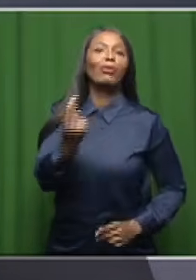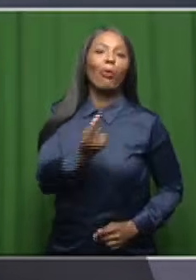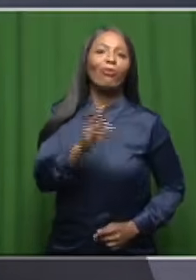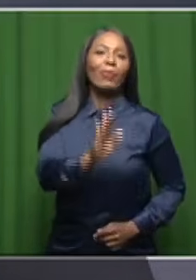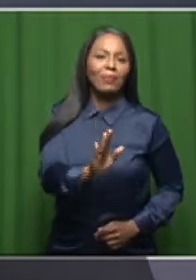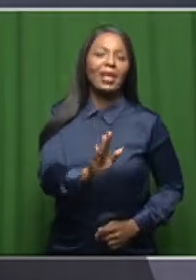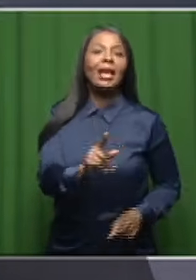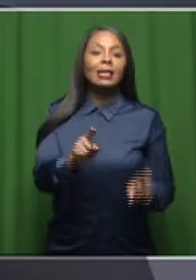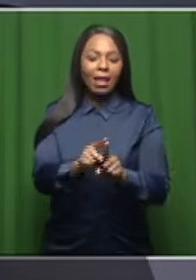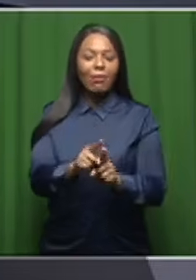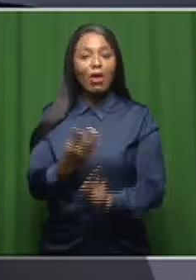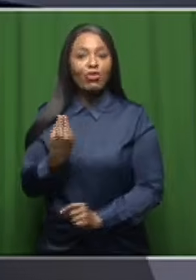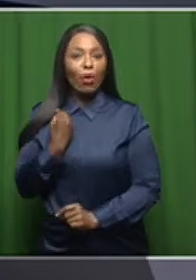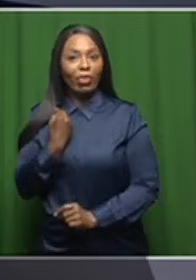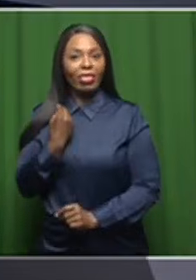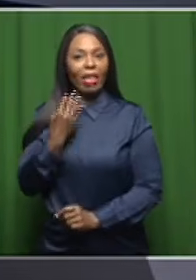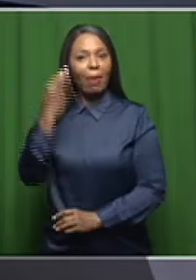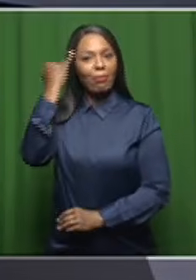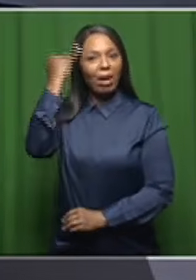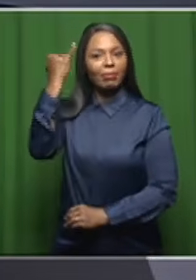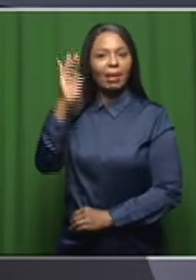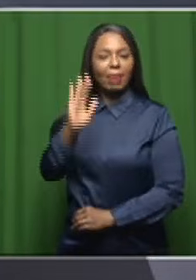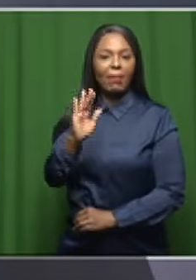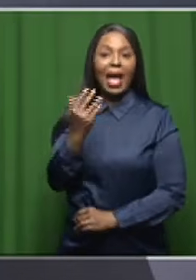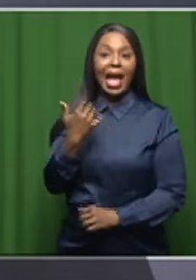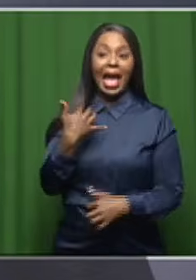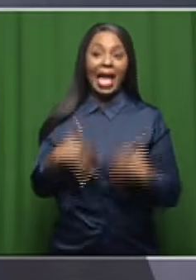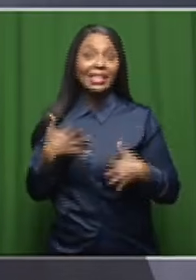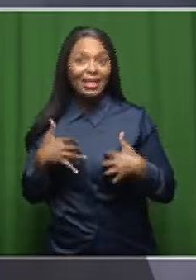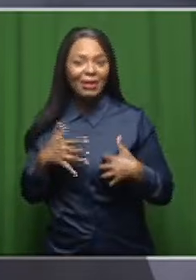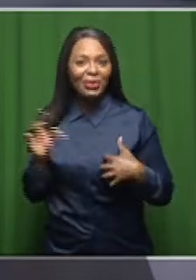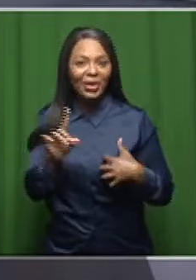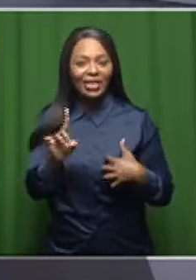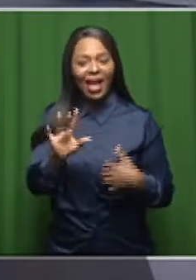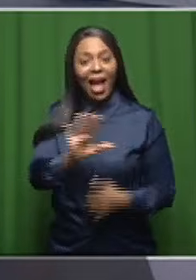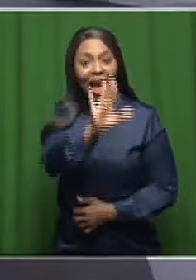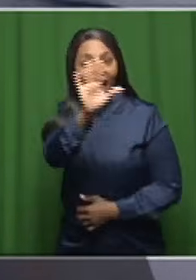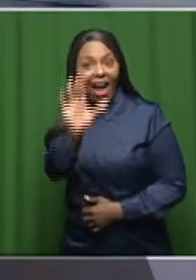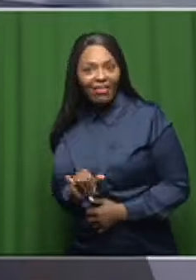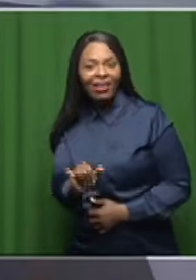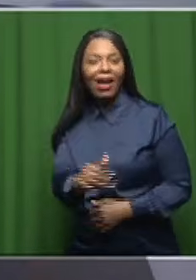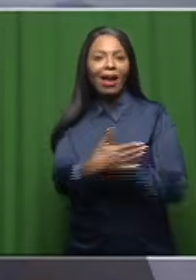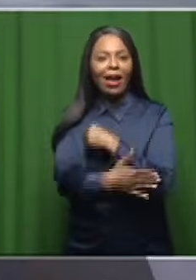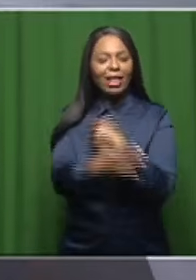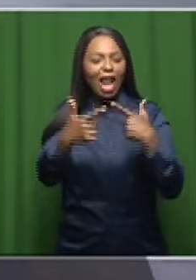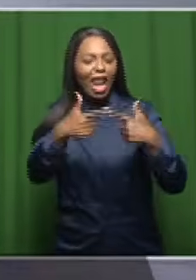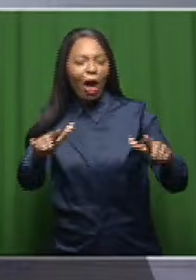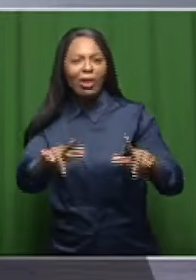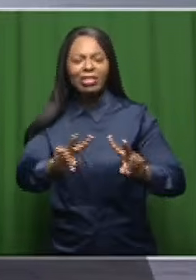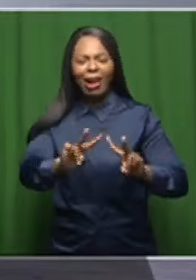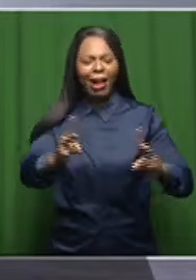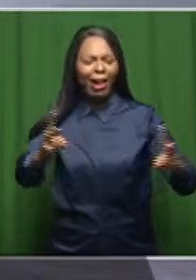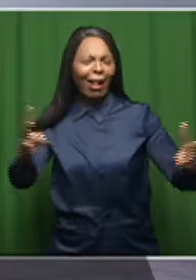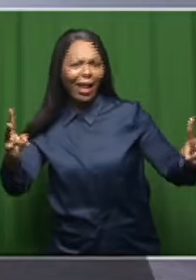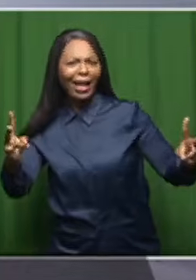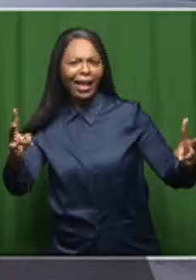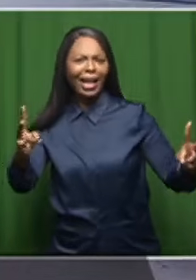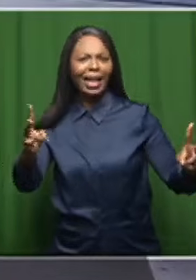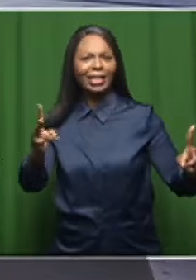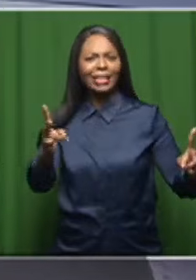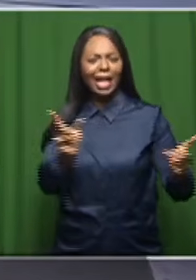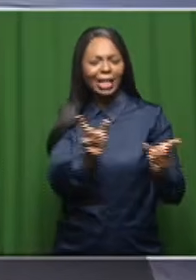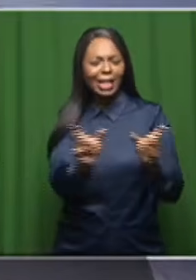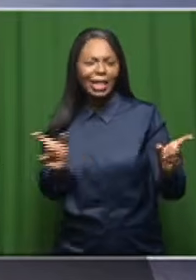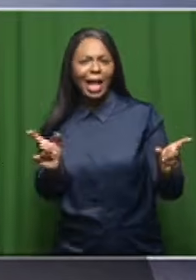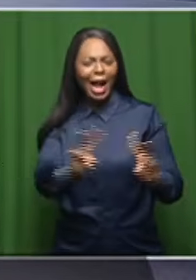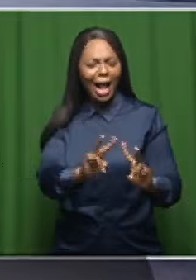youth perspective, one of the excitement is in Africa, we've got so many languages and so many dialects.